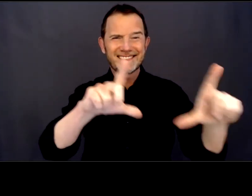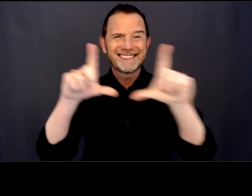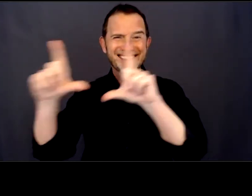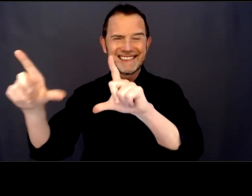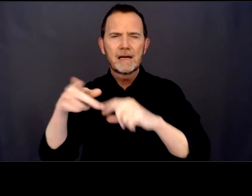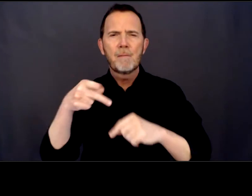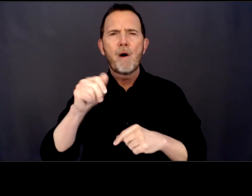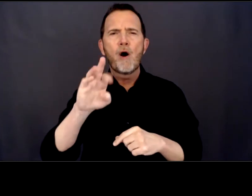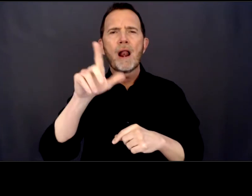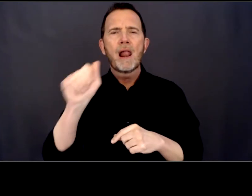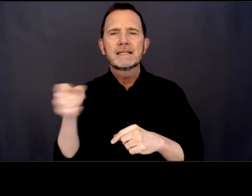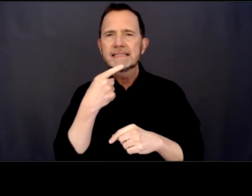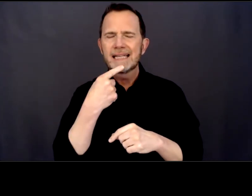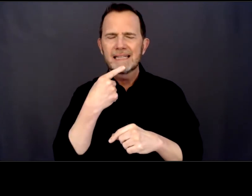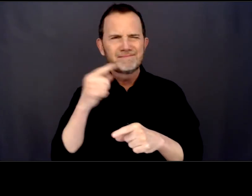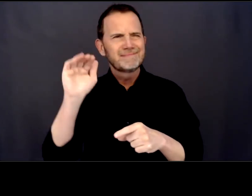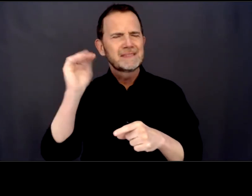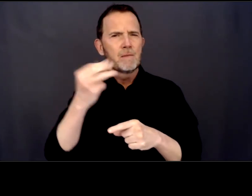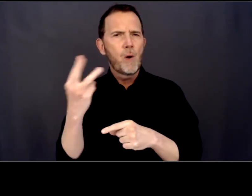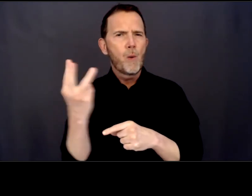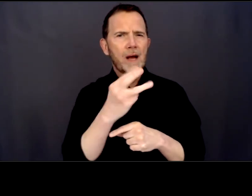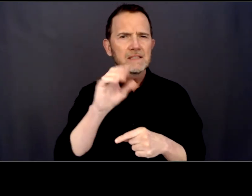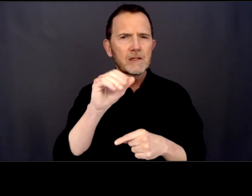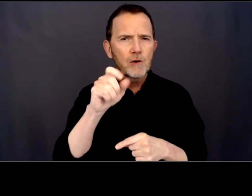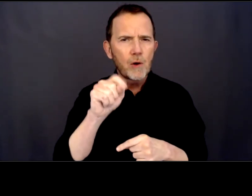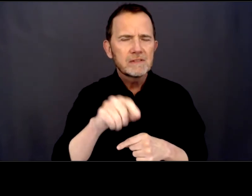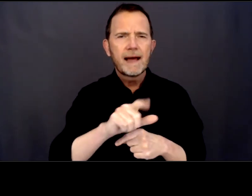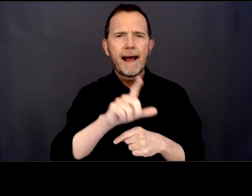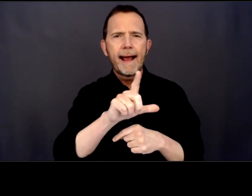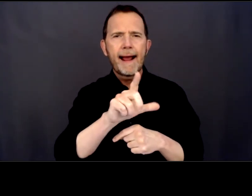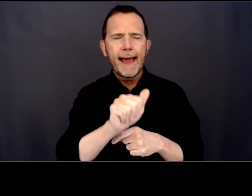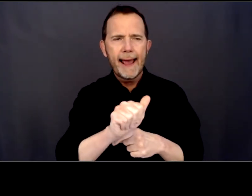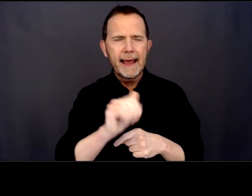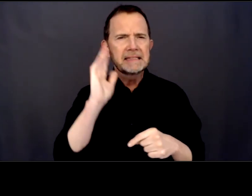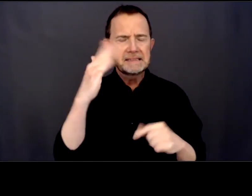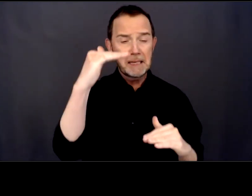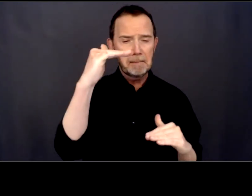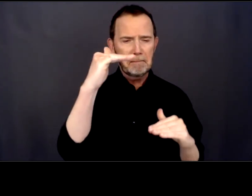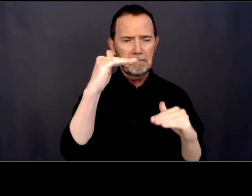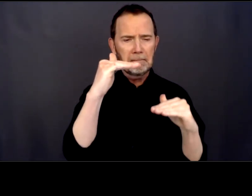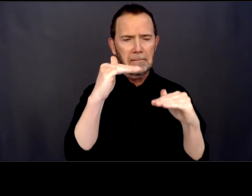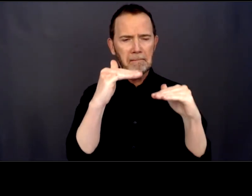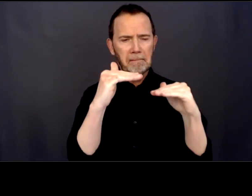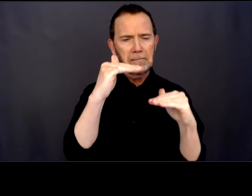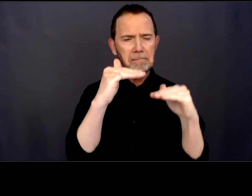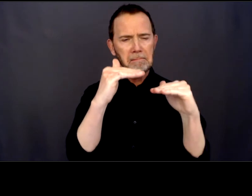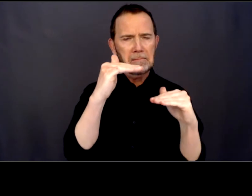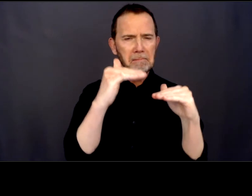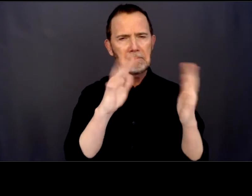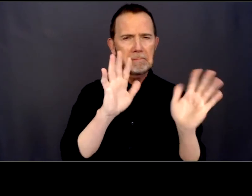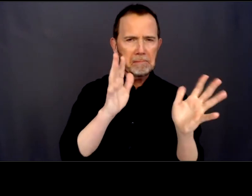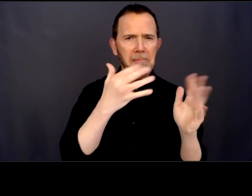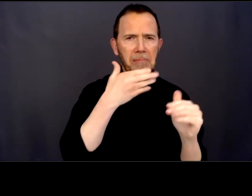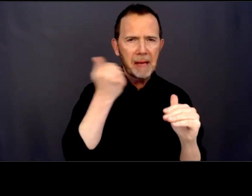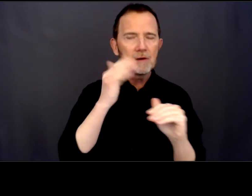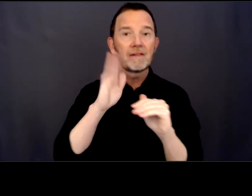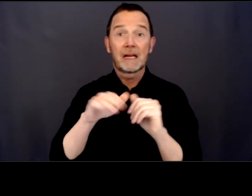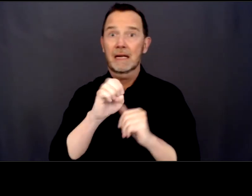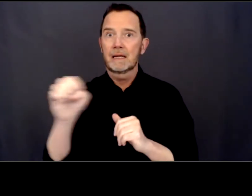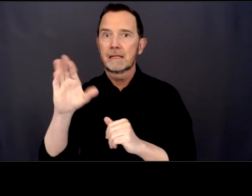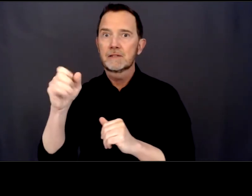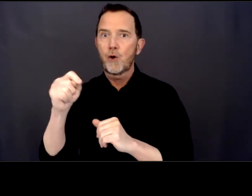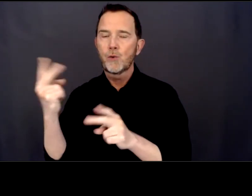that it seems like the West Coast and LA have less of a disparity than the East Coast, and she's wondering if there is some reasoning behind